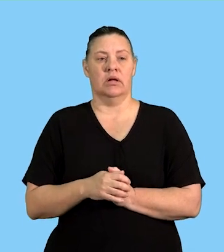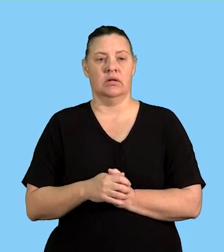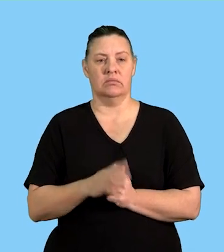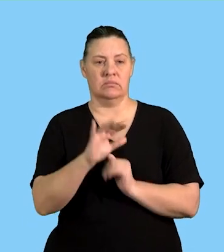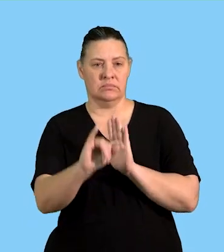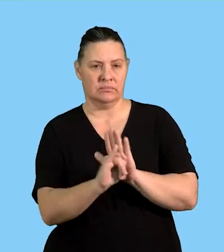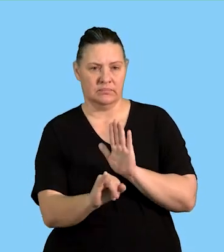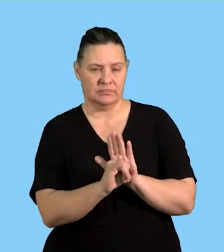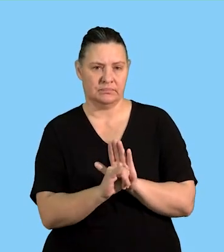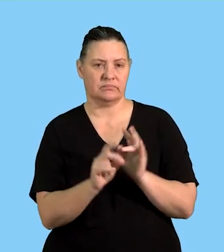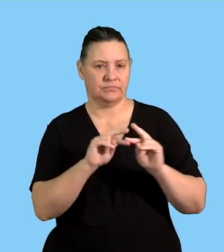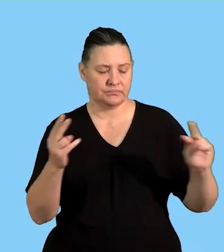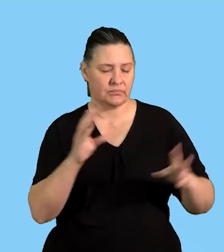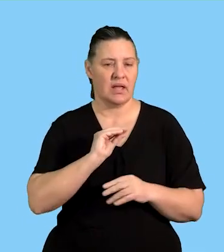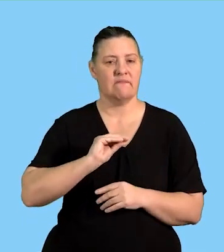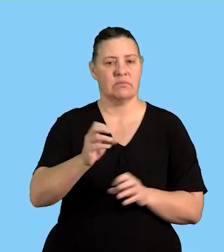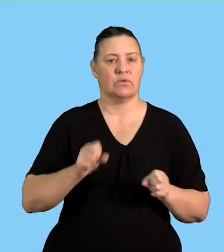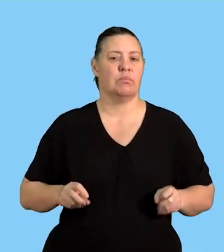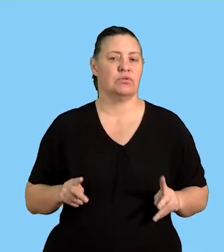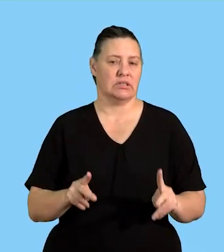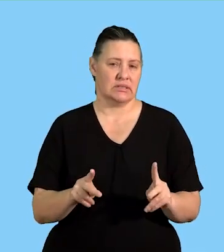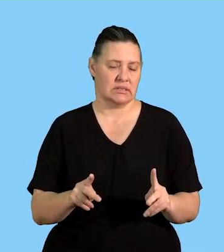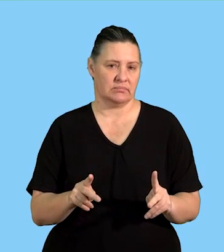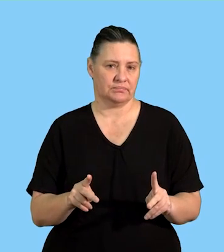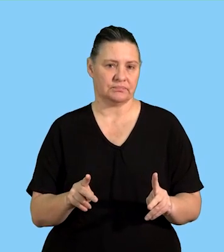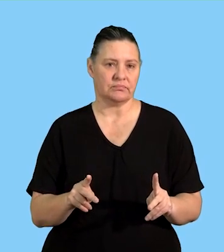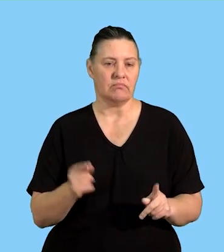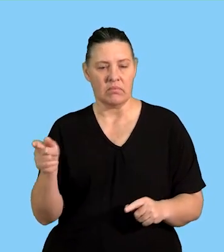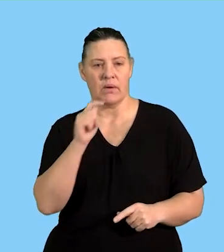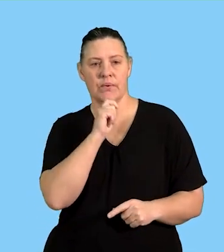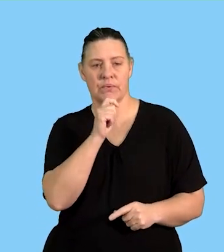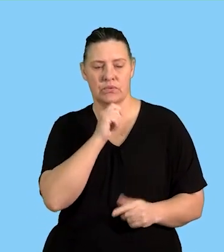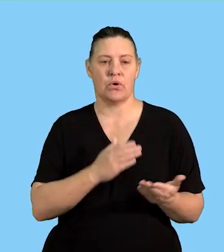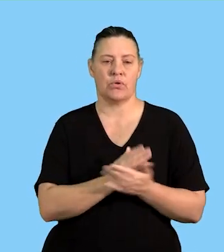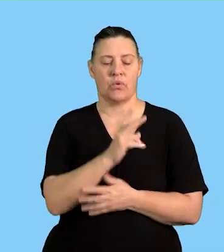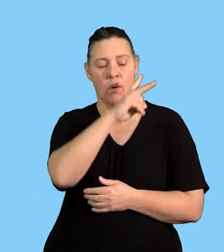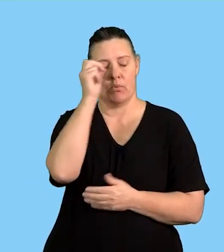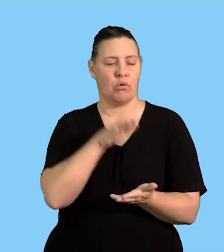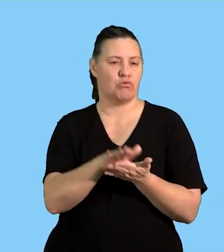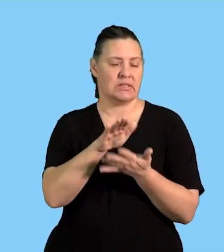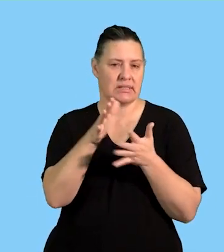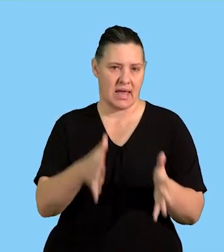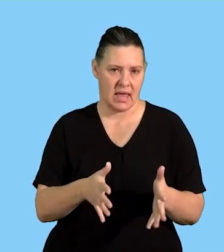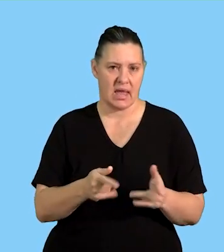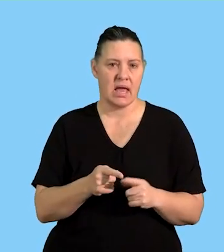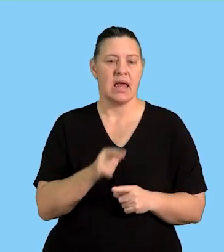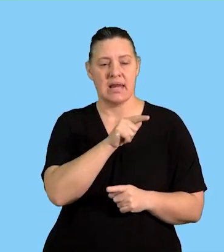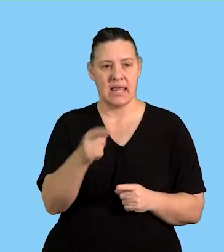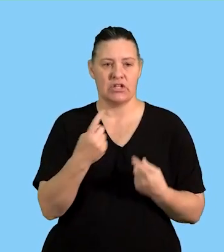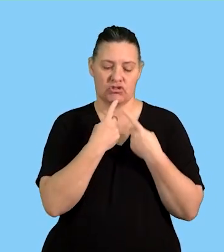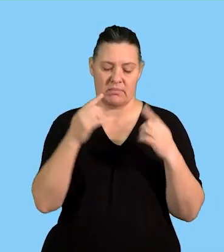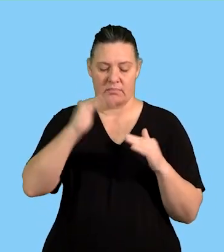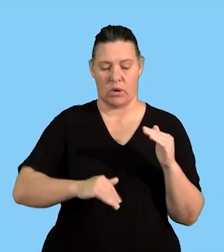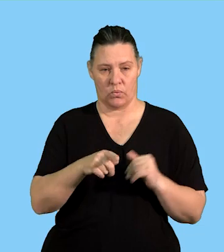says, identify the type of investment opportunities that were used by blueprinters in each